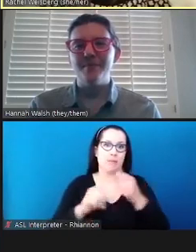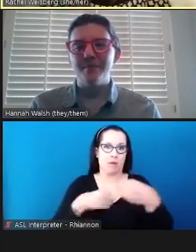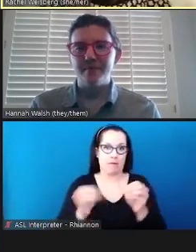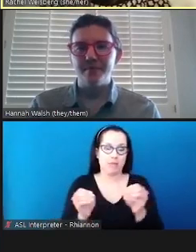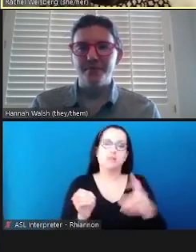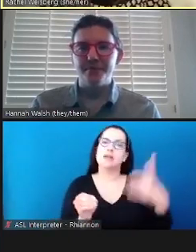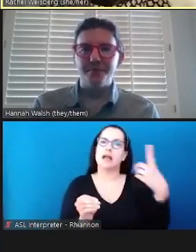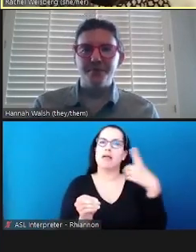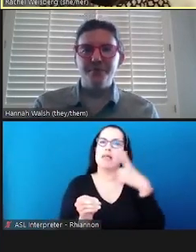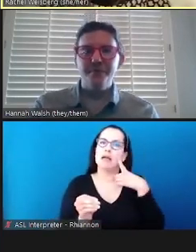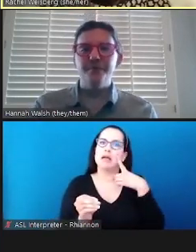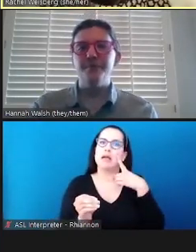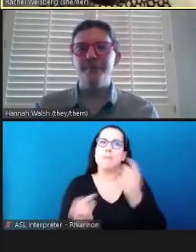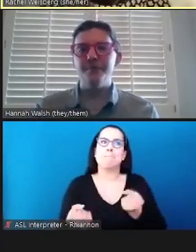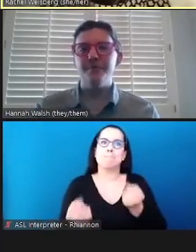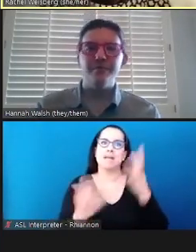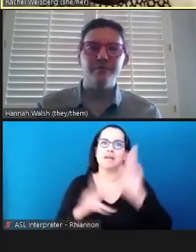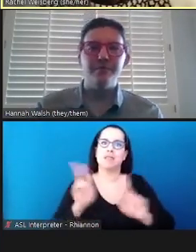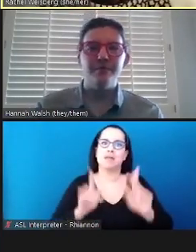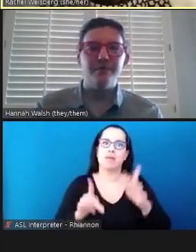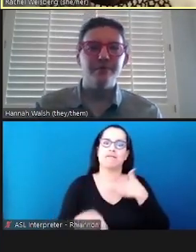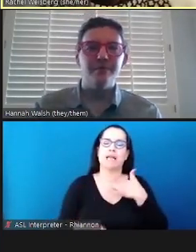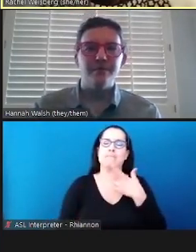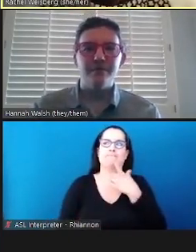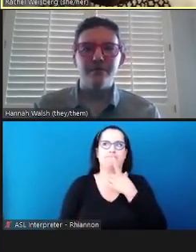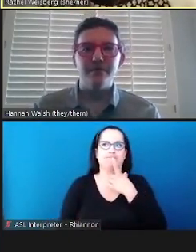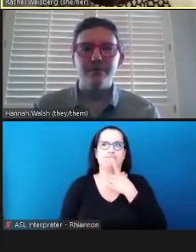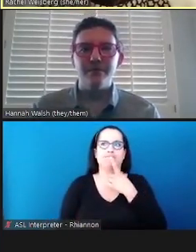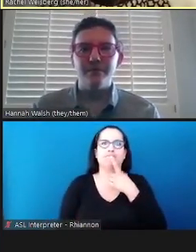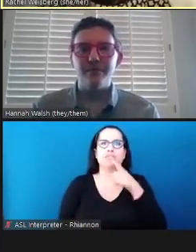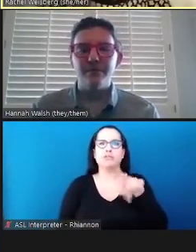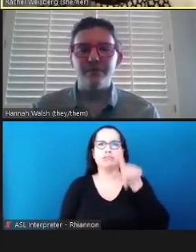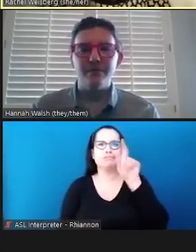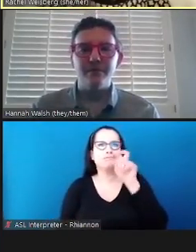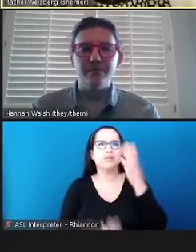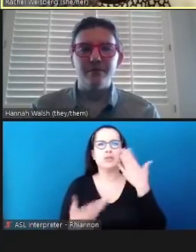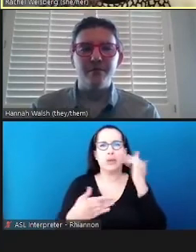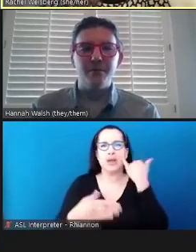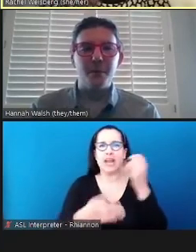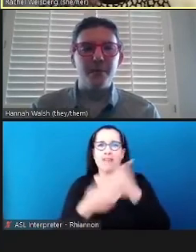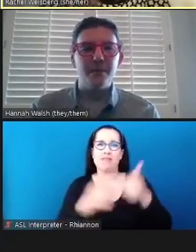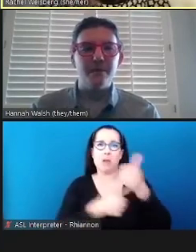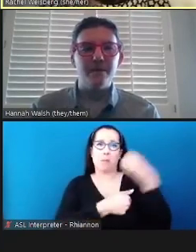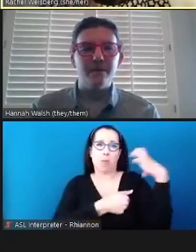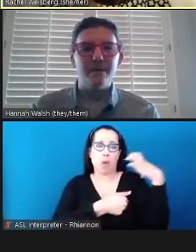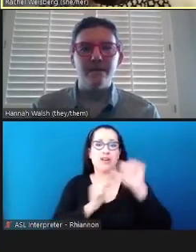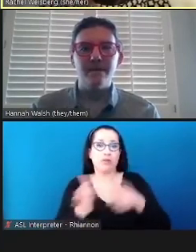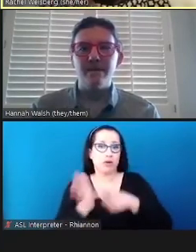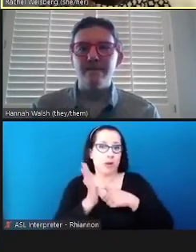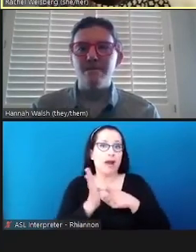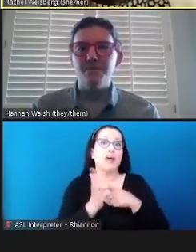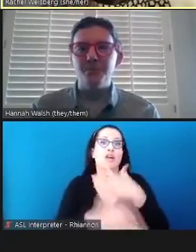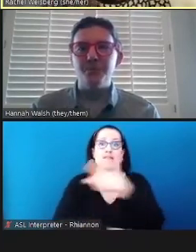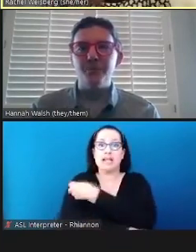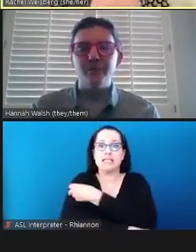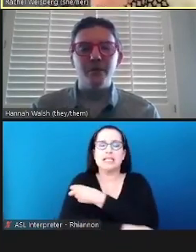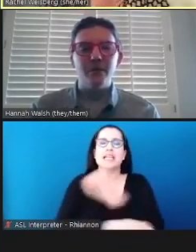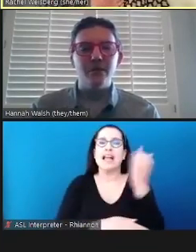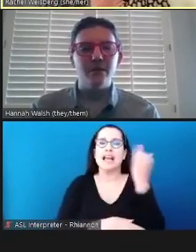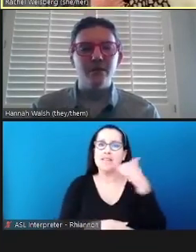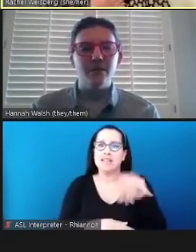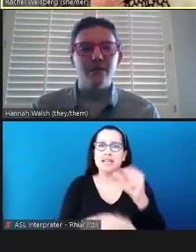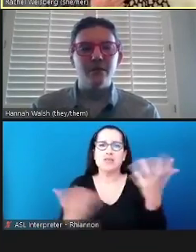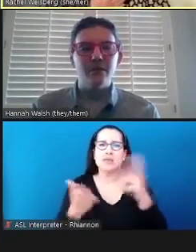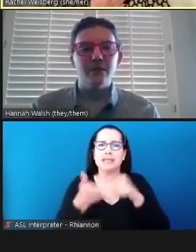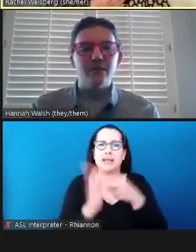question across most people's minds are, can our employer require vaccines, and what does that look like in the workplace?